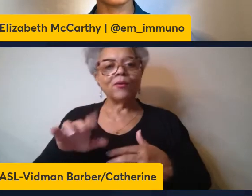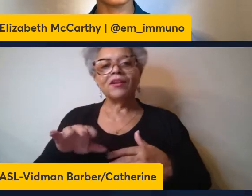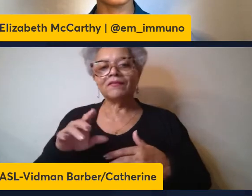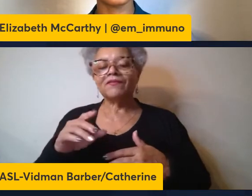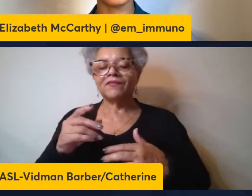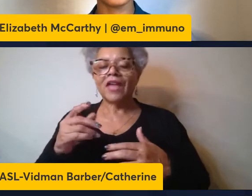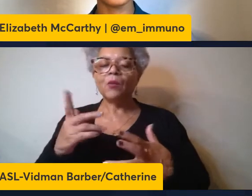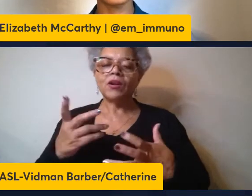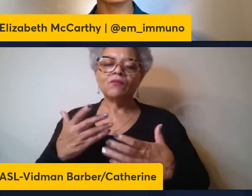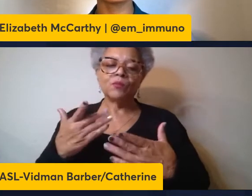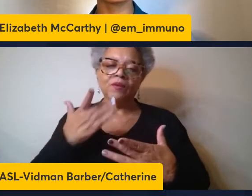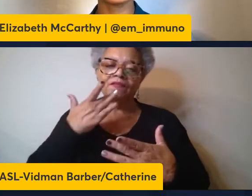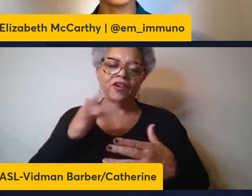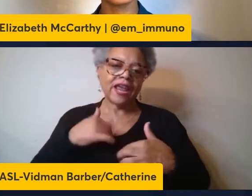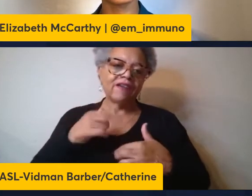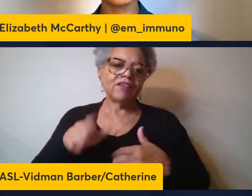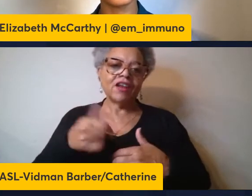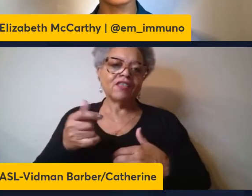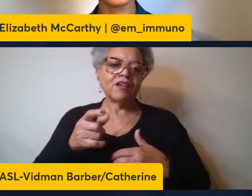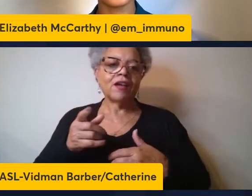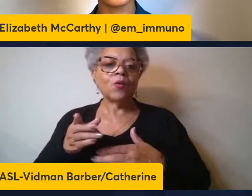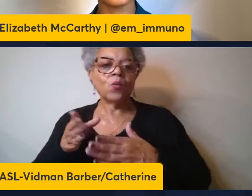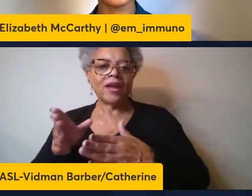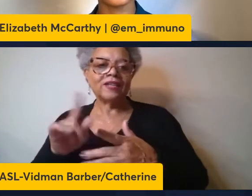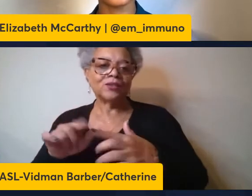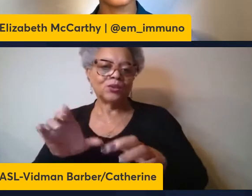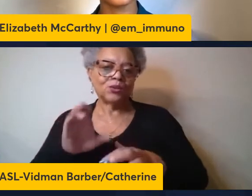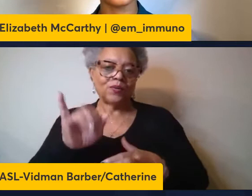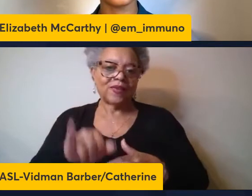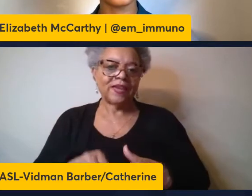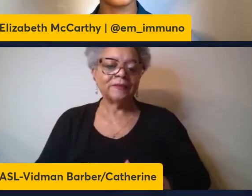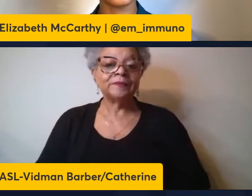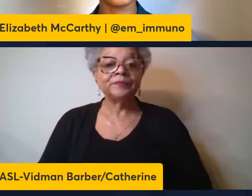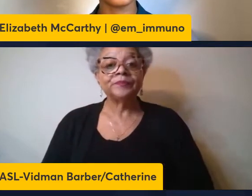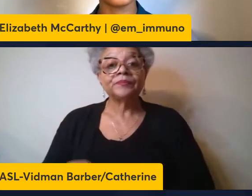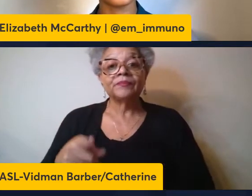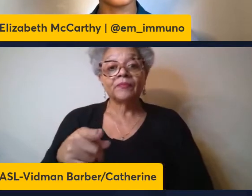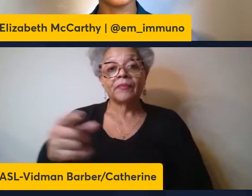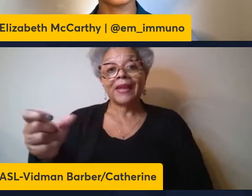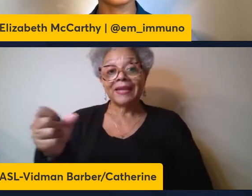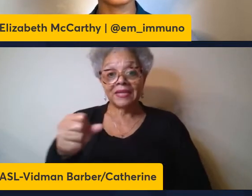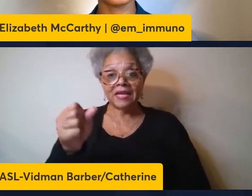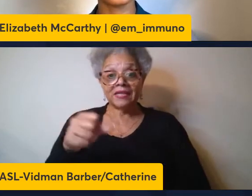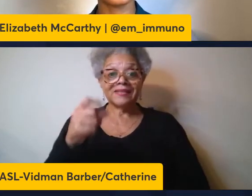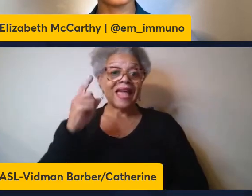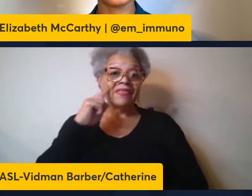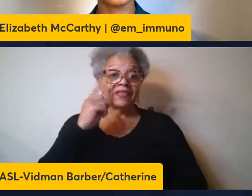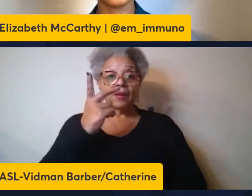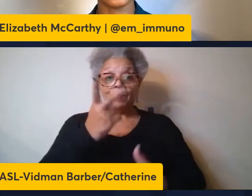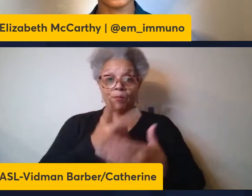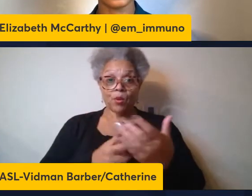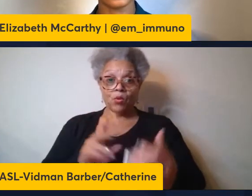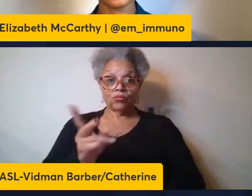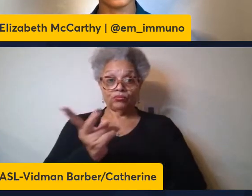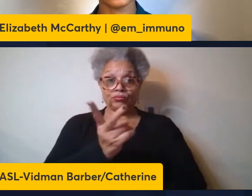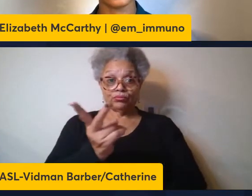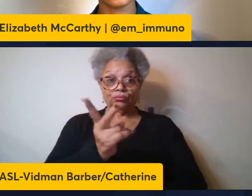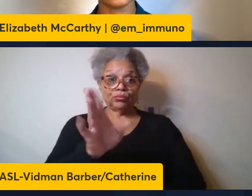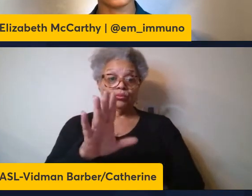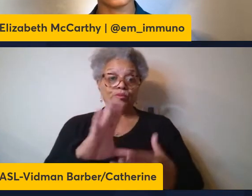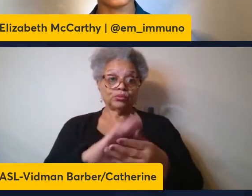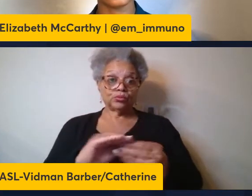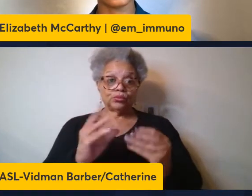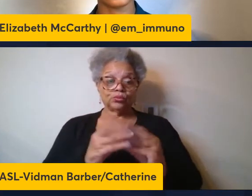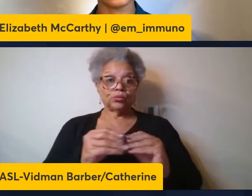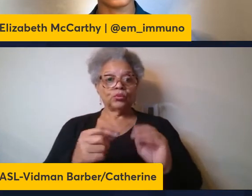that. Mm-hmm. Awesome, fantastic. Yeah, I think both your stories resonates a lot with the way